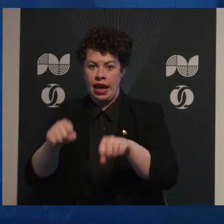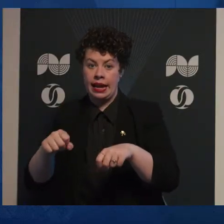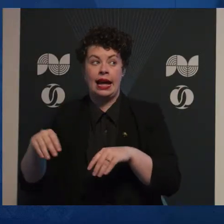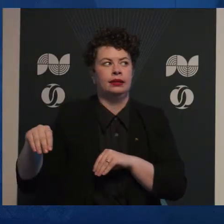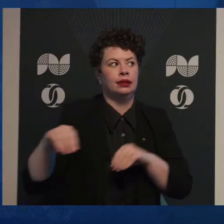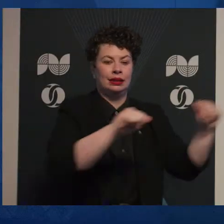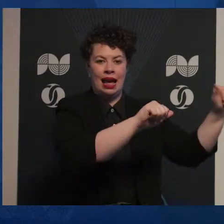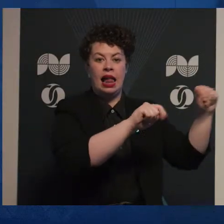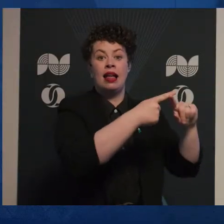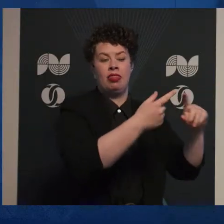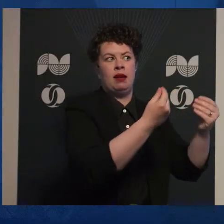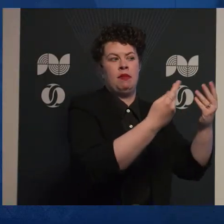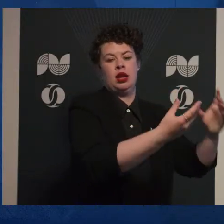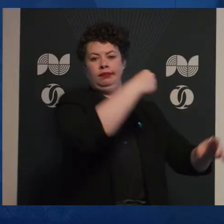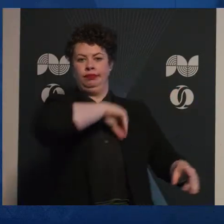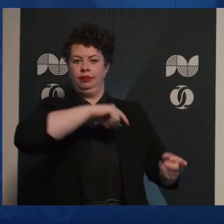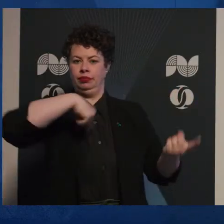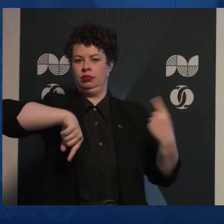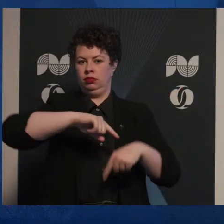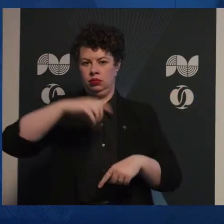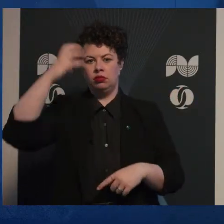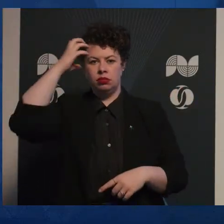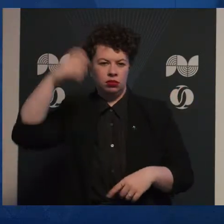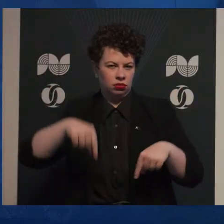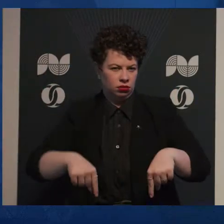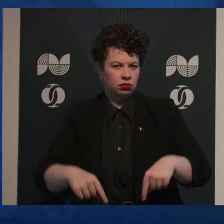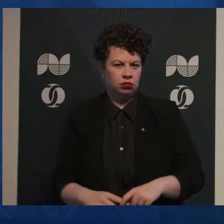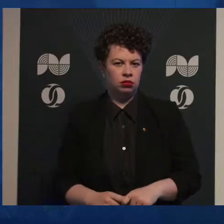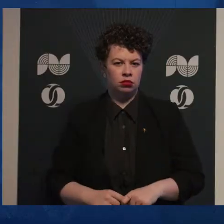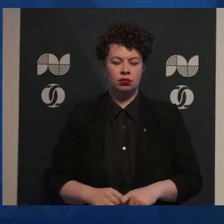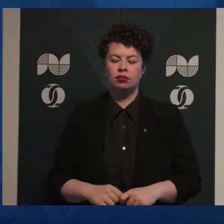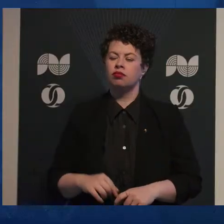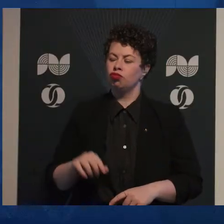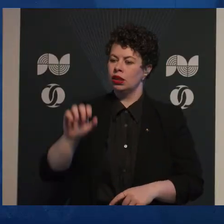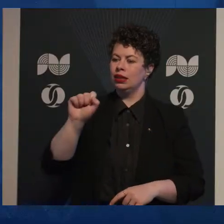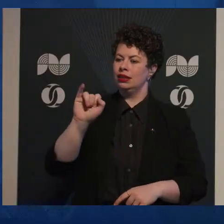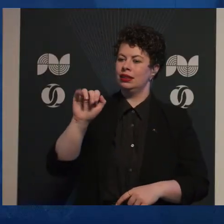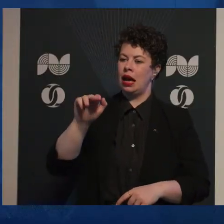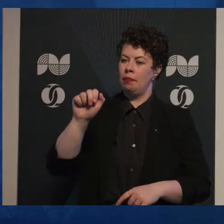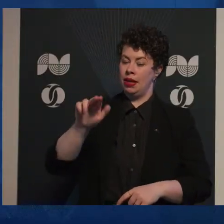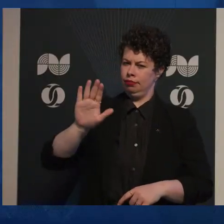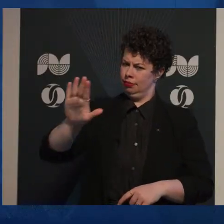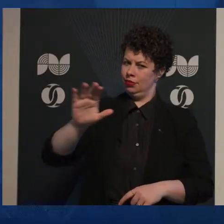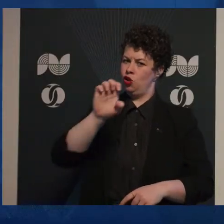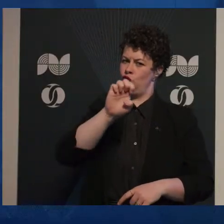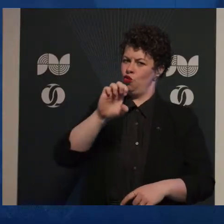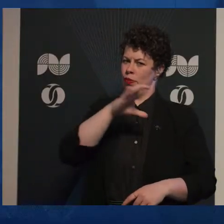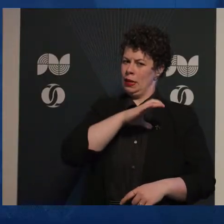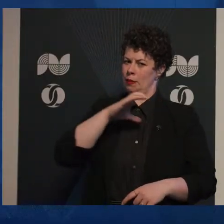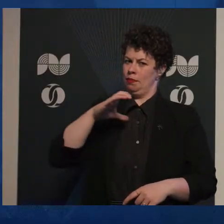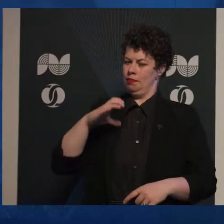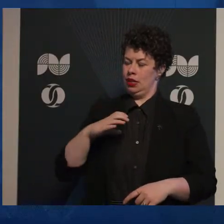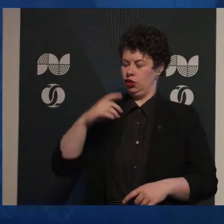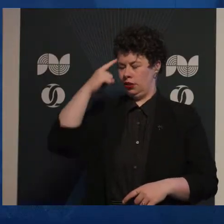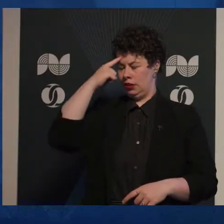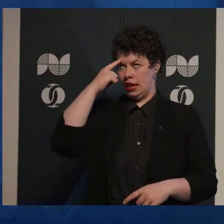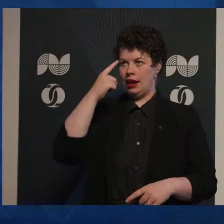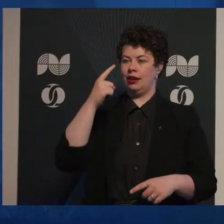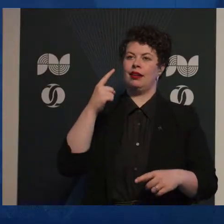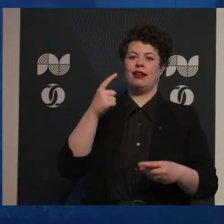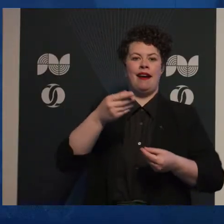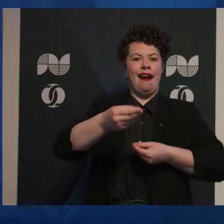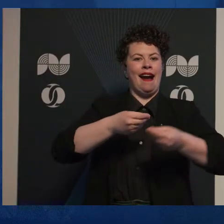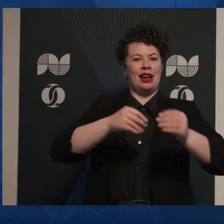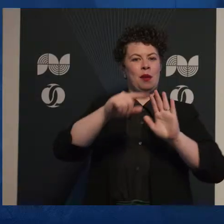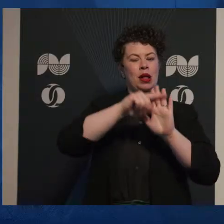markets in a very effective way. Simon, isn't it fair to say that the European Commission's approach to economic policy is also